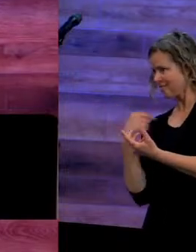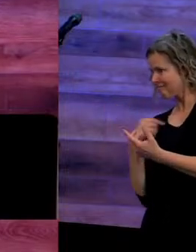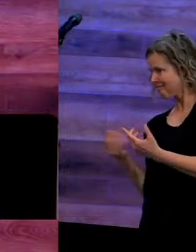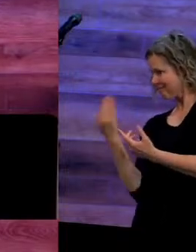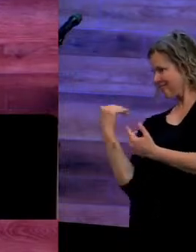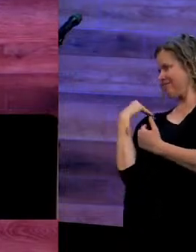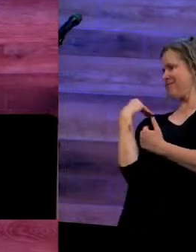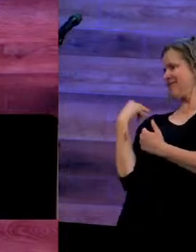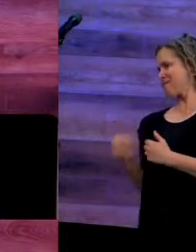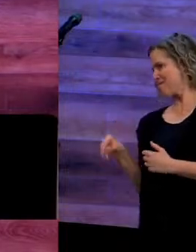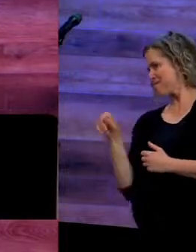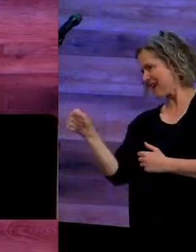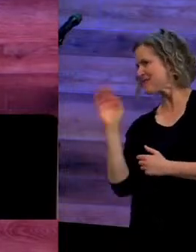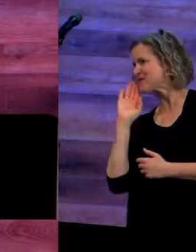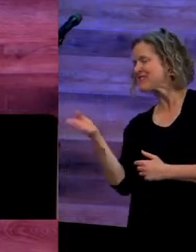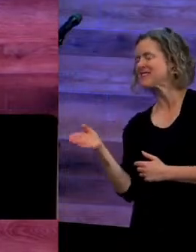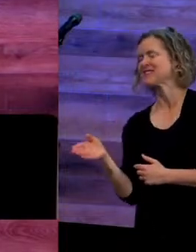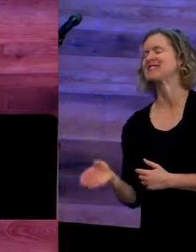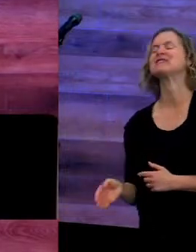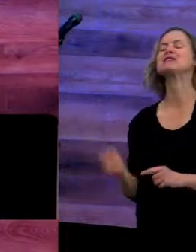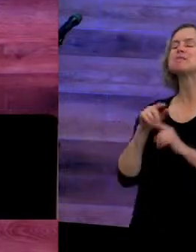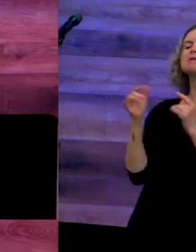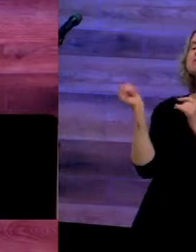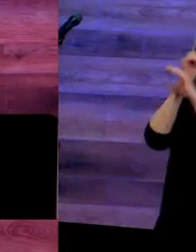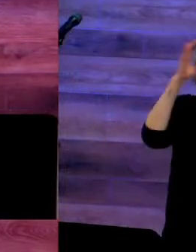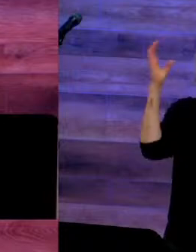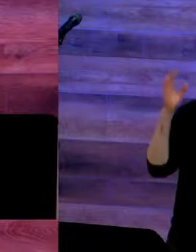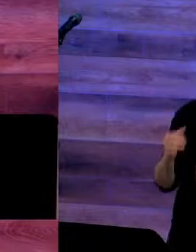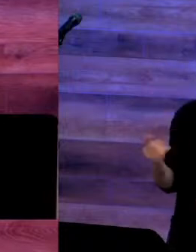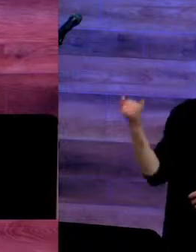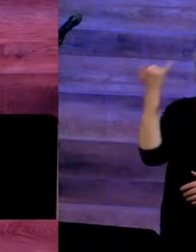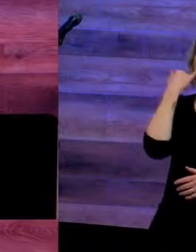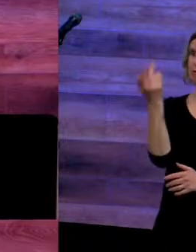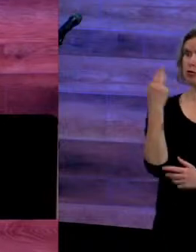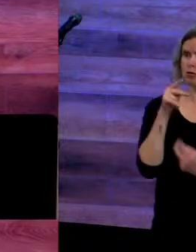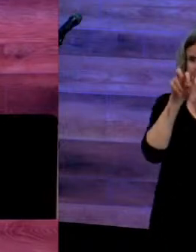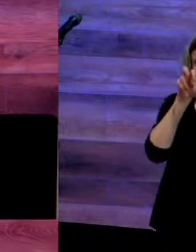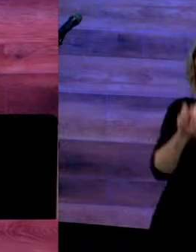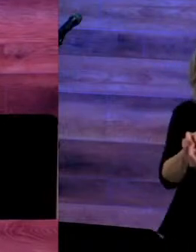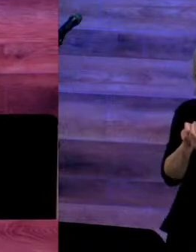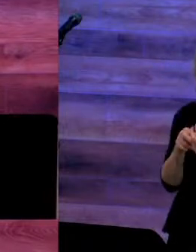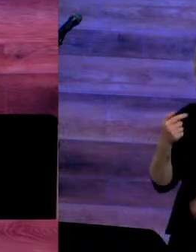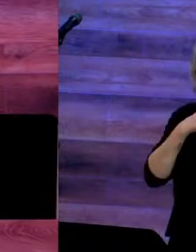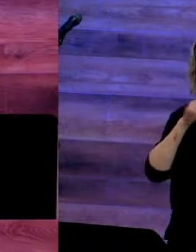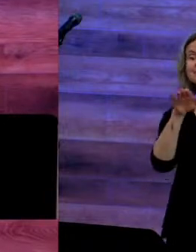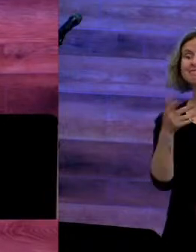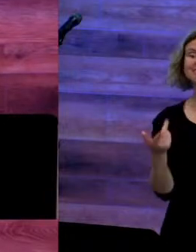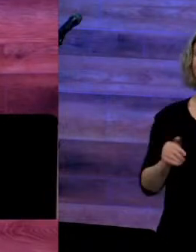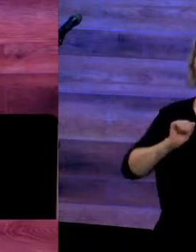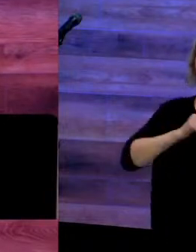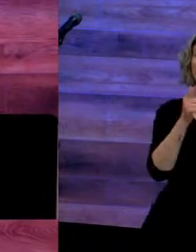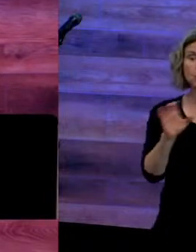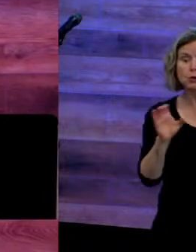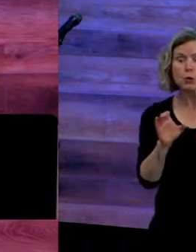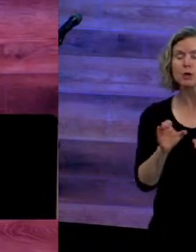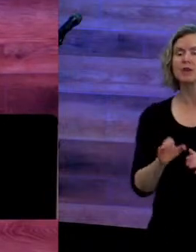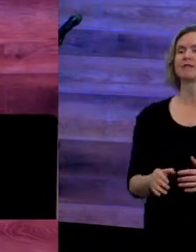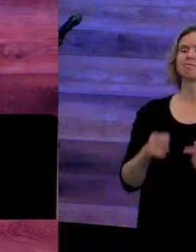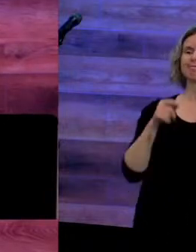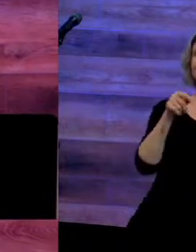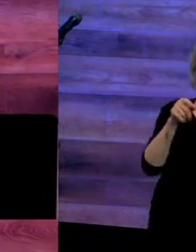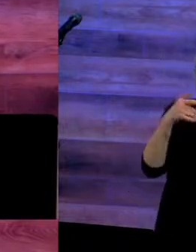doing? What's your kind of automatic response to how are you doing? The top three ones that I hear